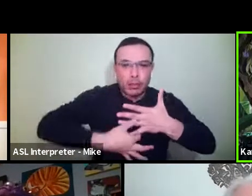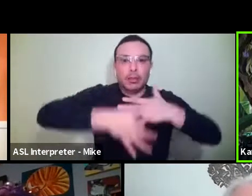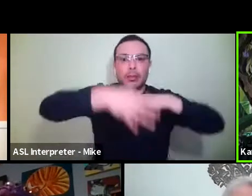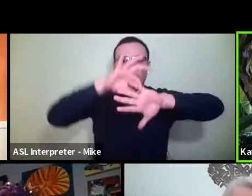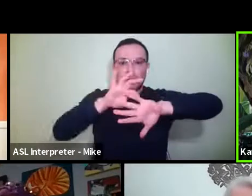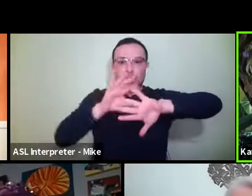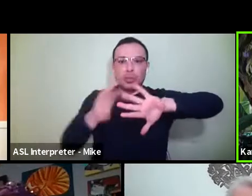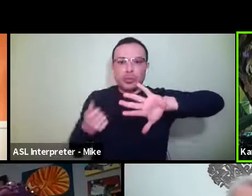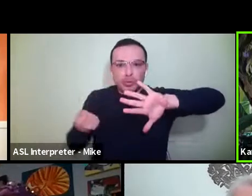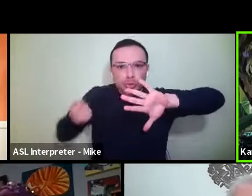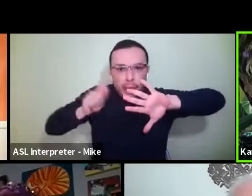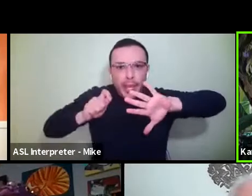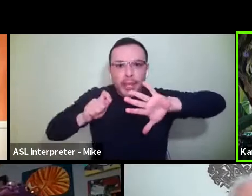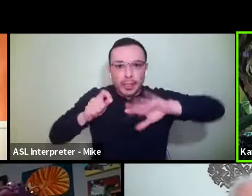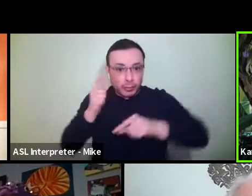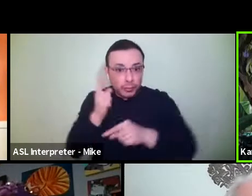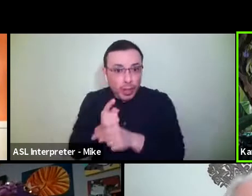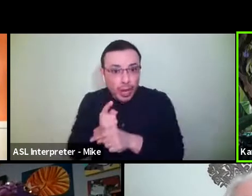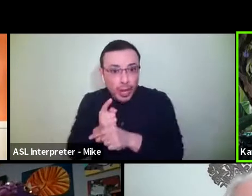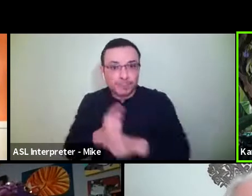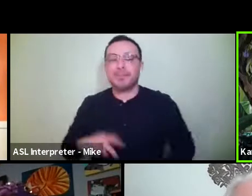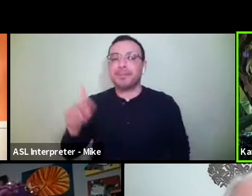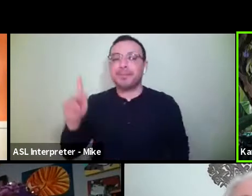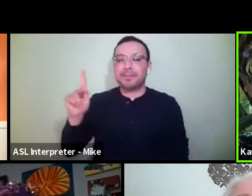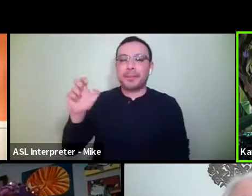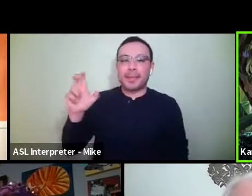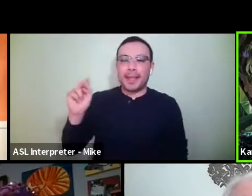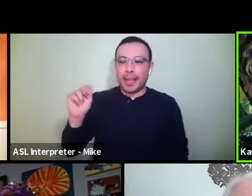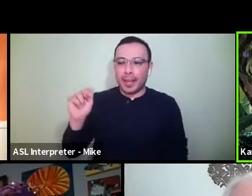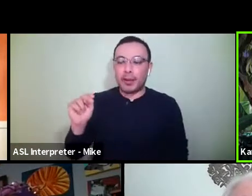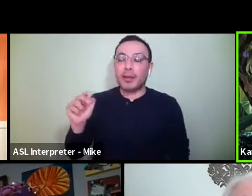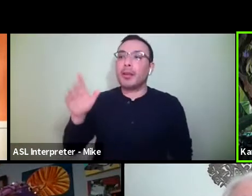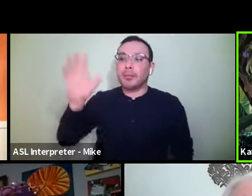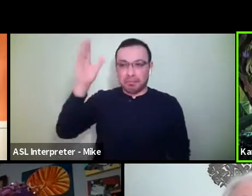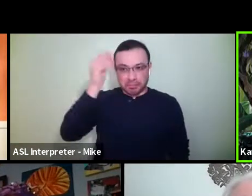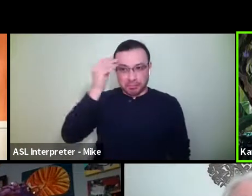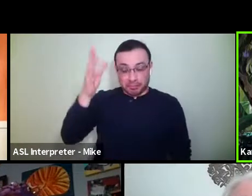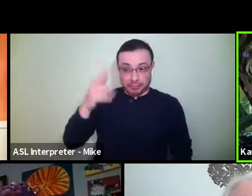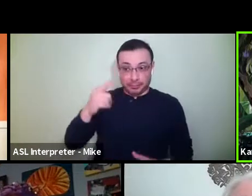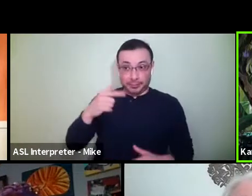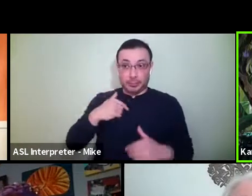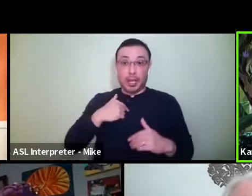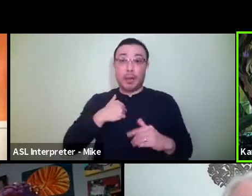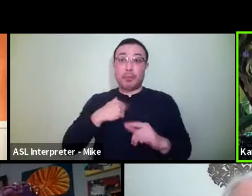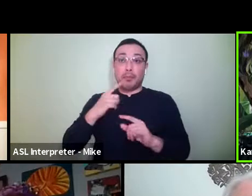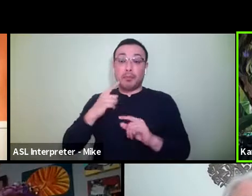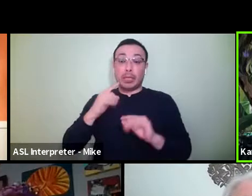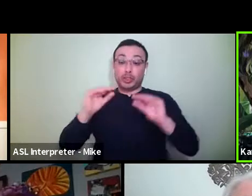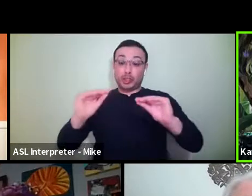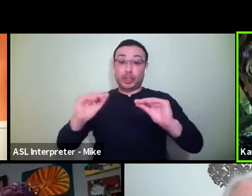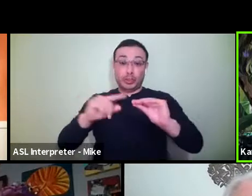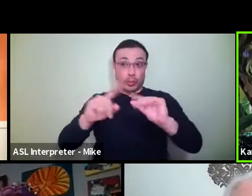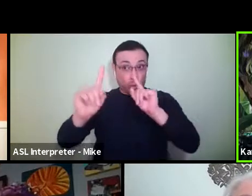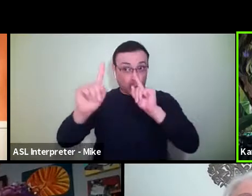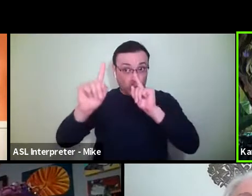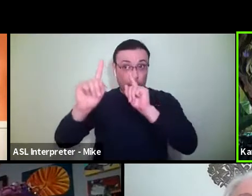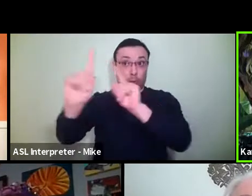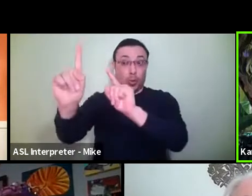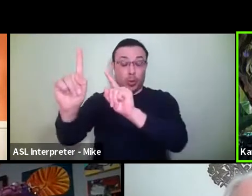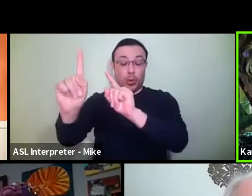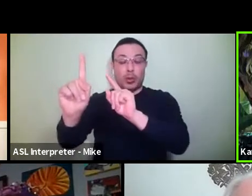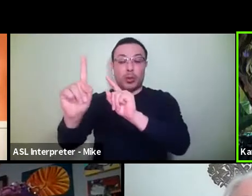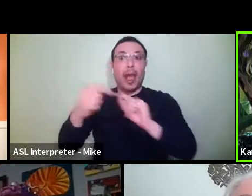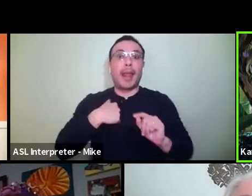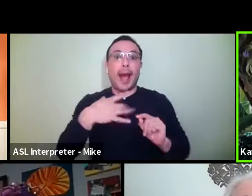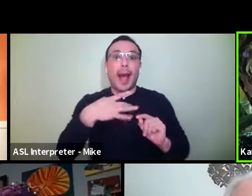in teaching, and one of the reasons I like teaching large classes, is because I know I'll get at least a few students